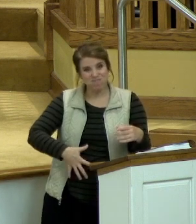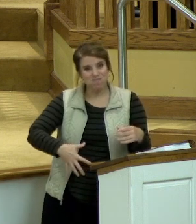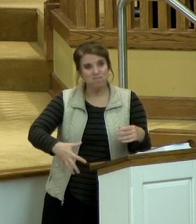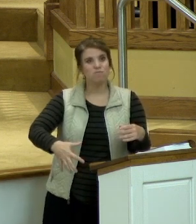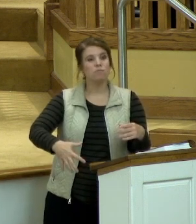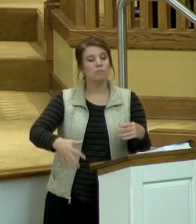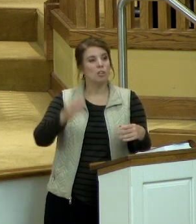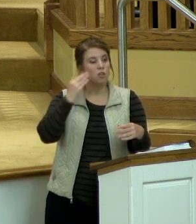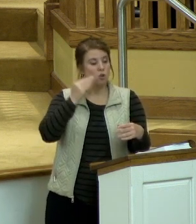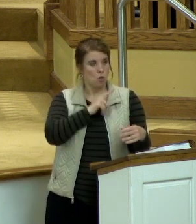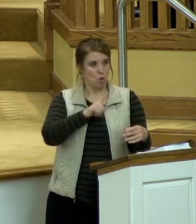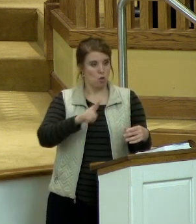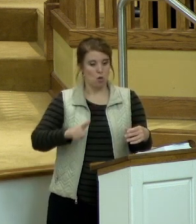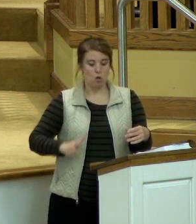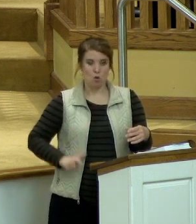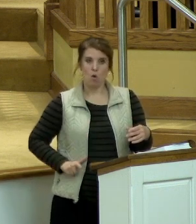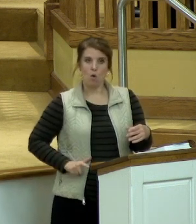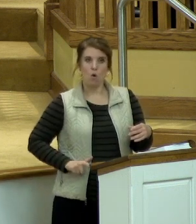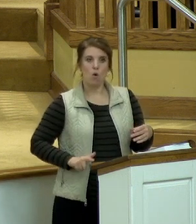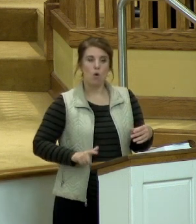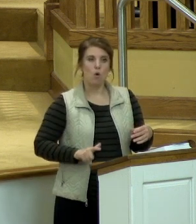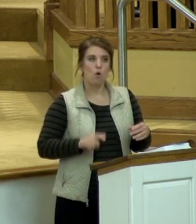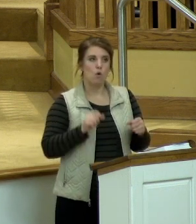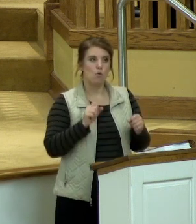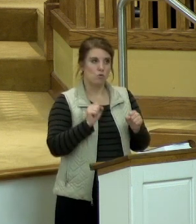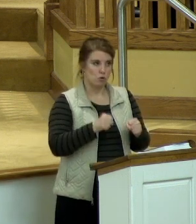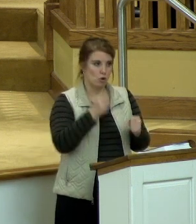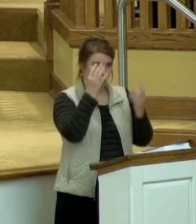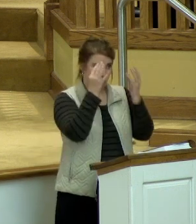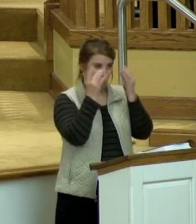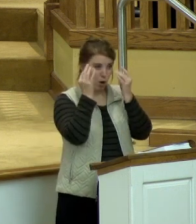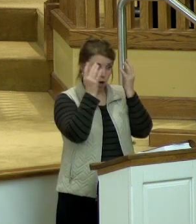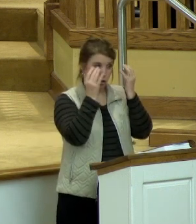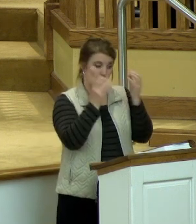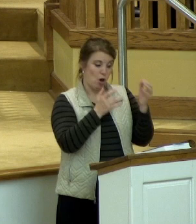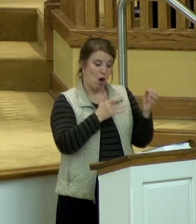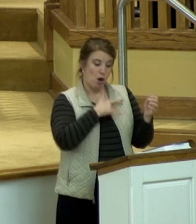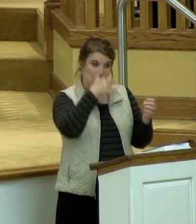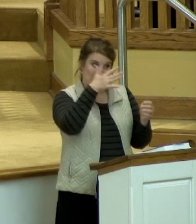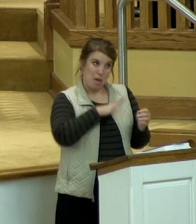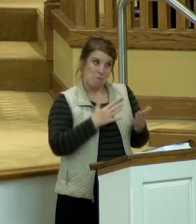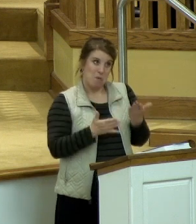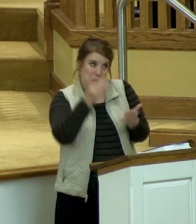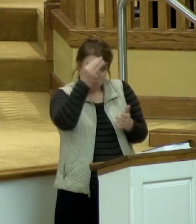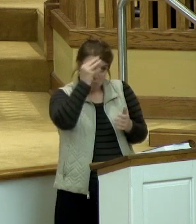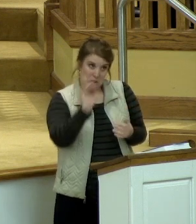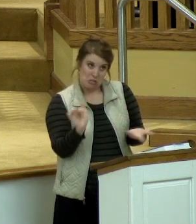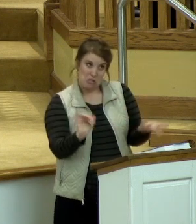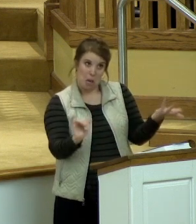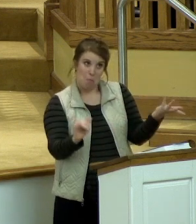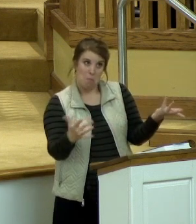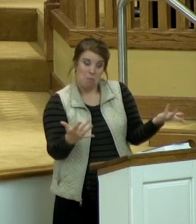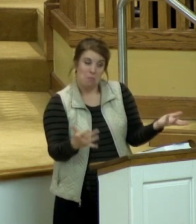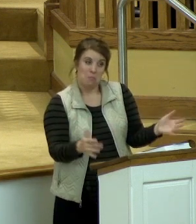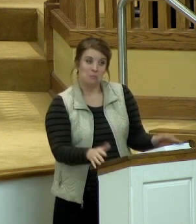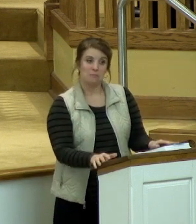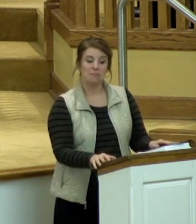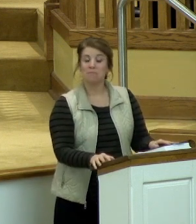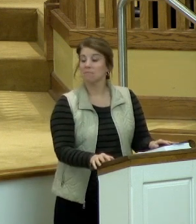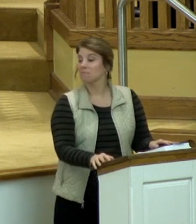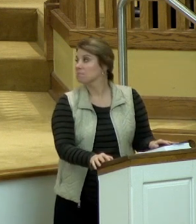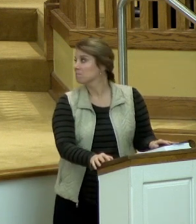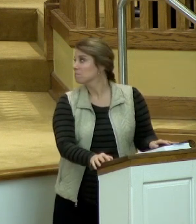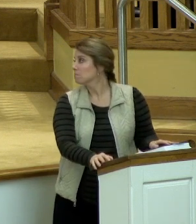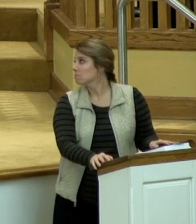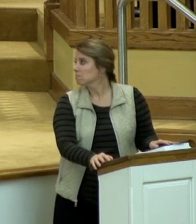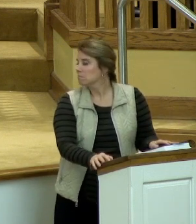how we know that the Lord could ponder the hearts of men. Maybe she also was pondering that too. So that's all we had.